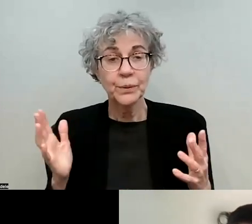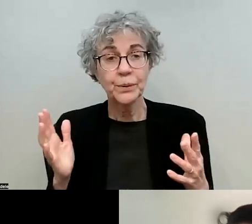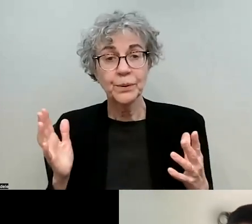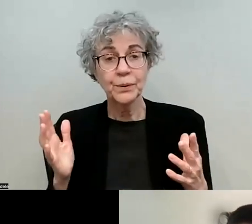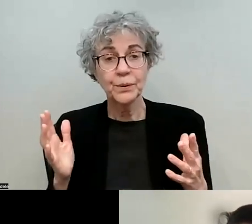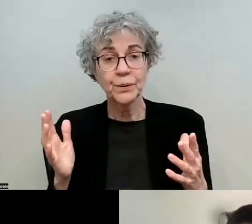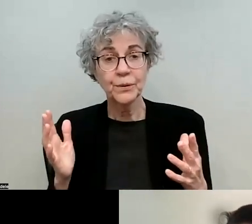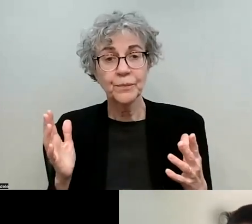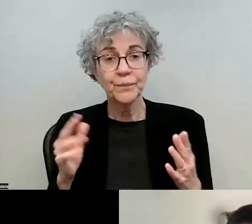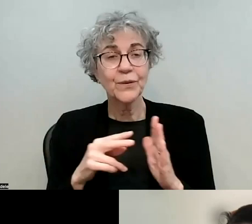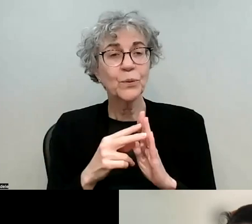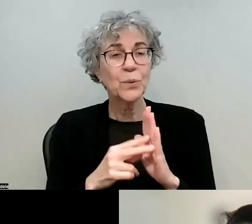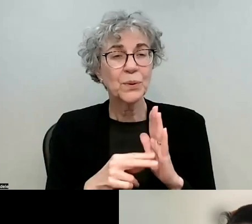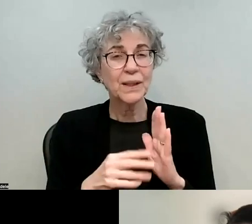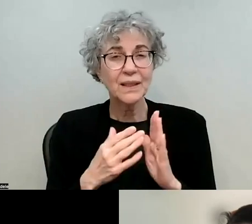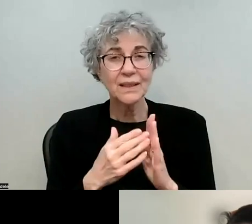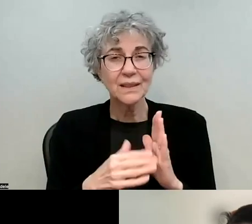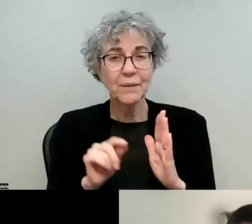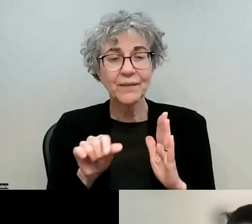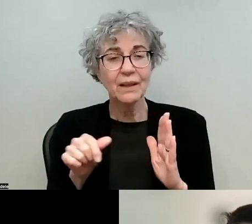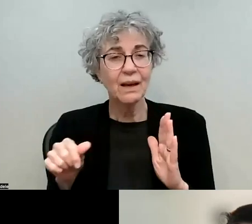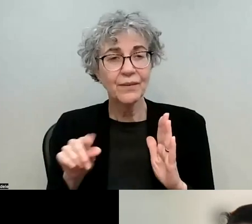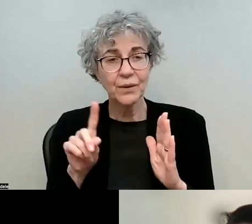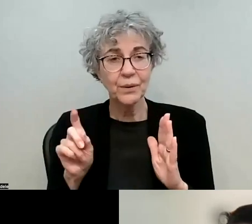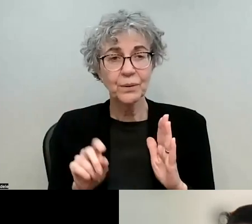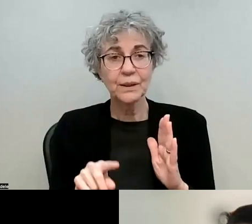yeah, I'm just reading some of these other questions.